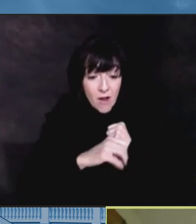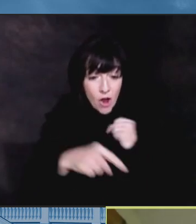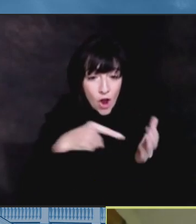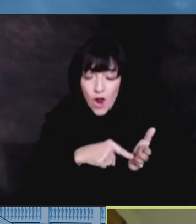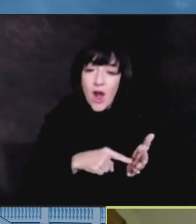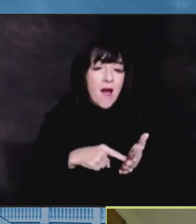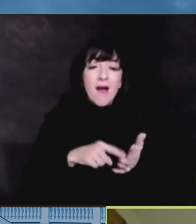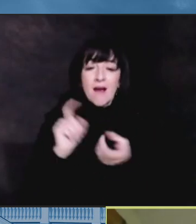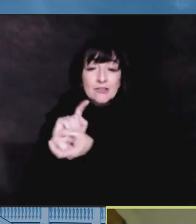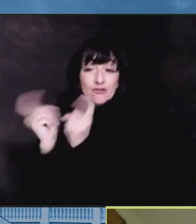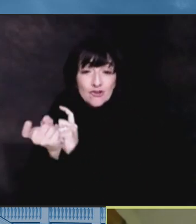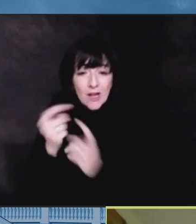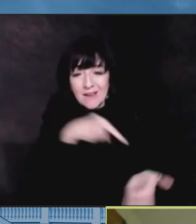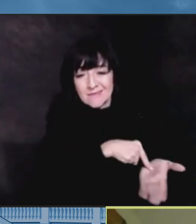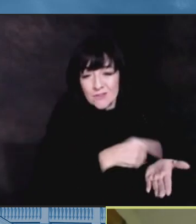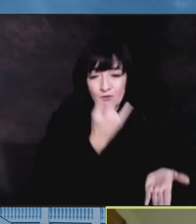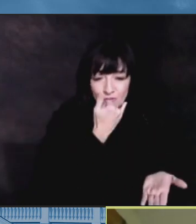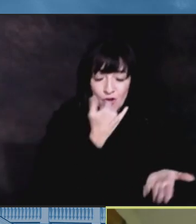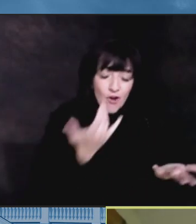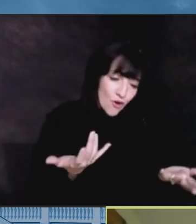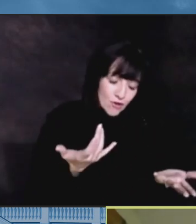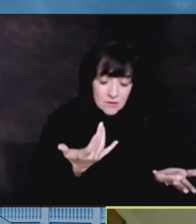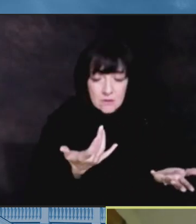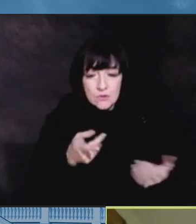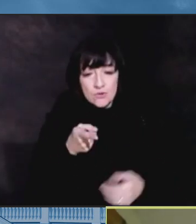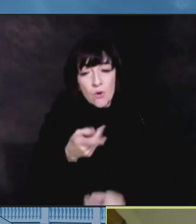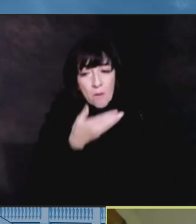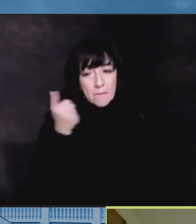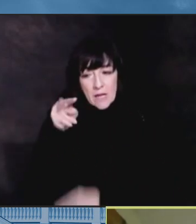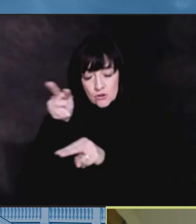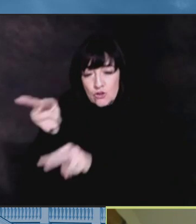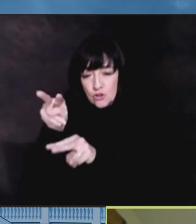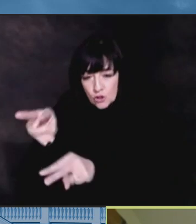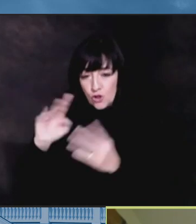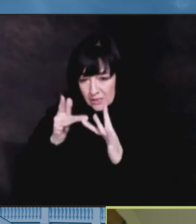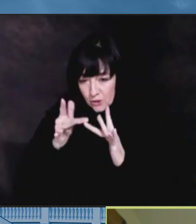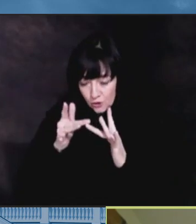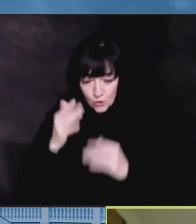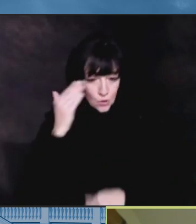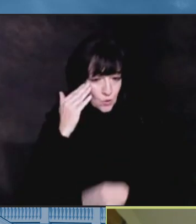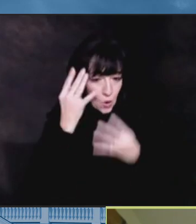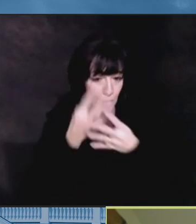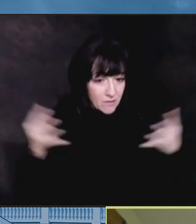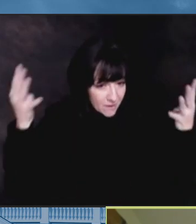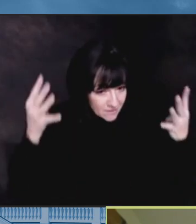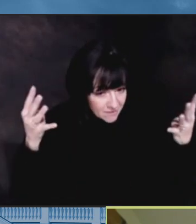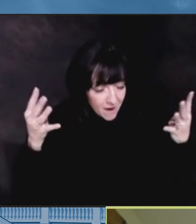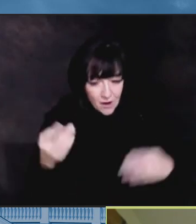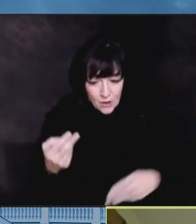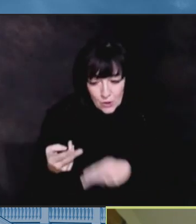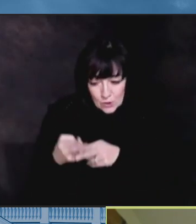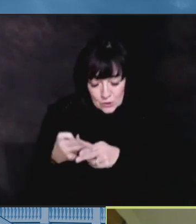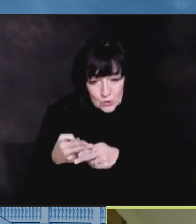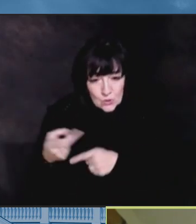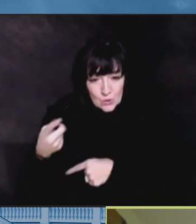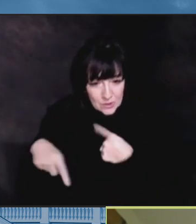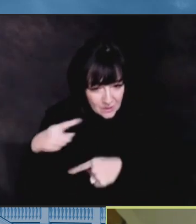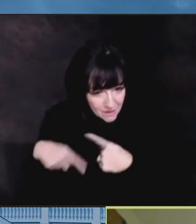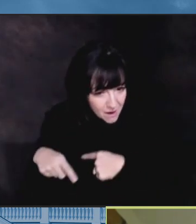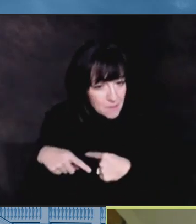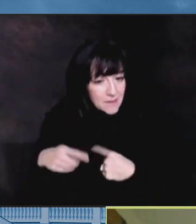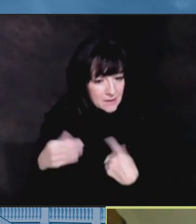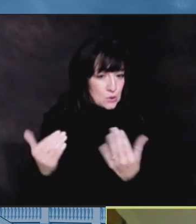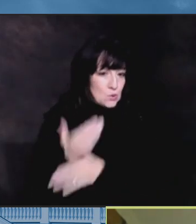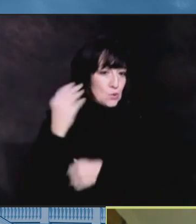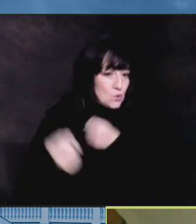for additional information as well. So we know Hanukkah is right around the corner. We have the holidays. We have the New Year. We know it's going to be a